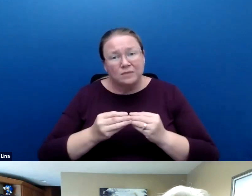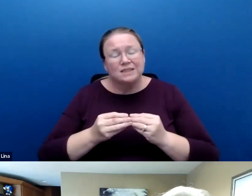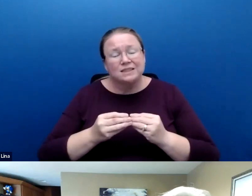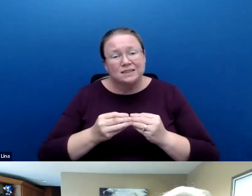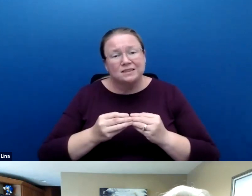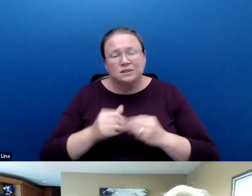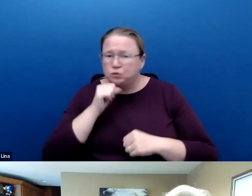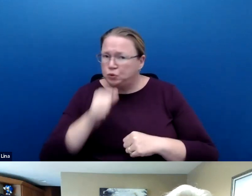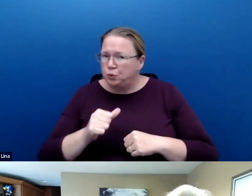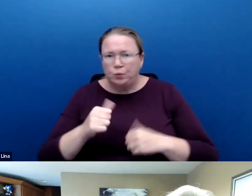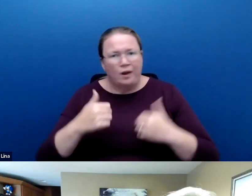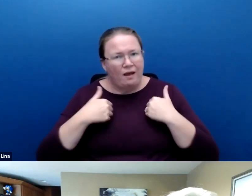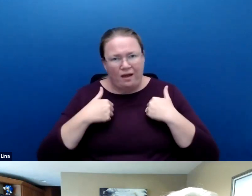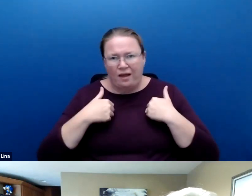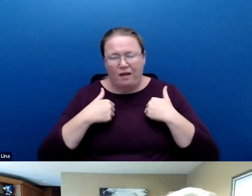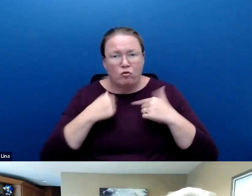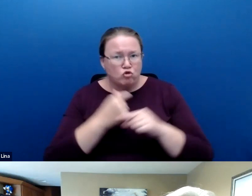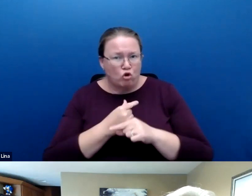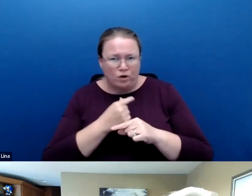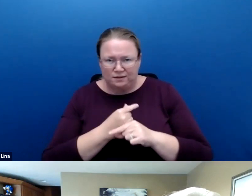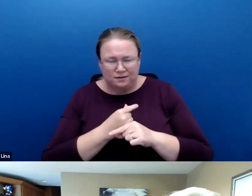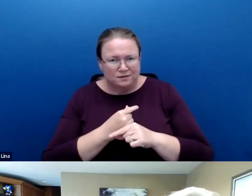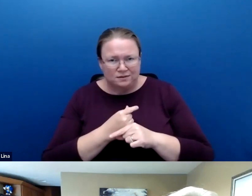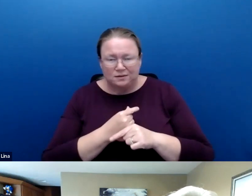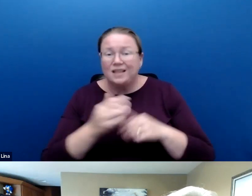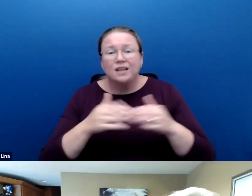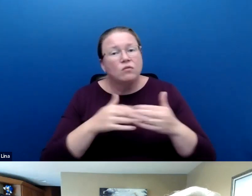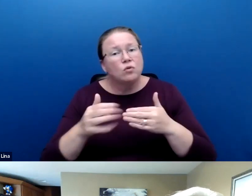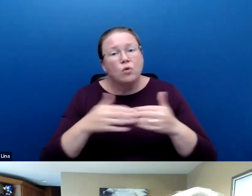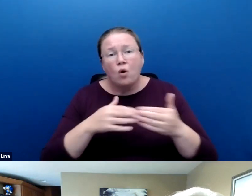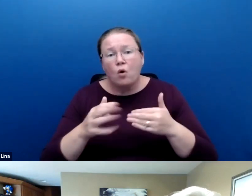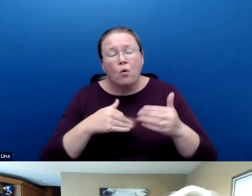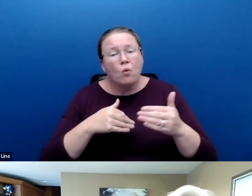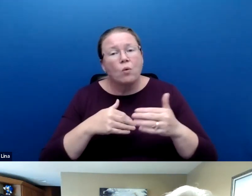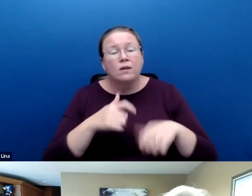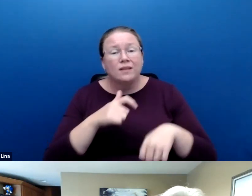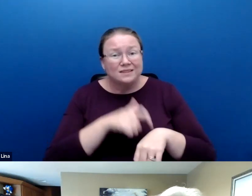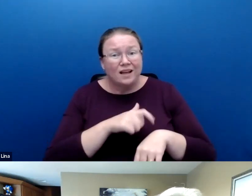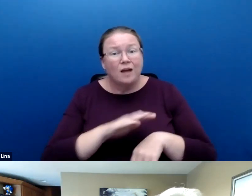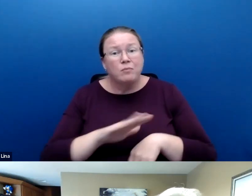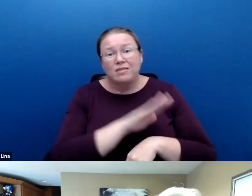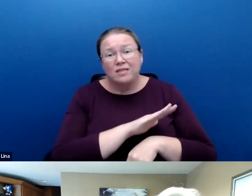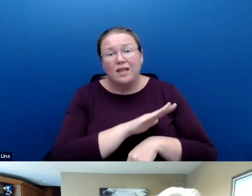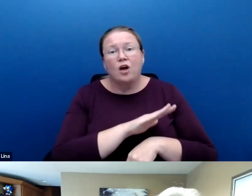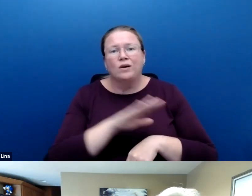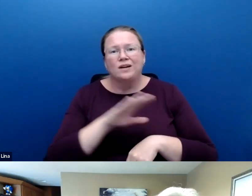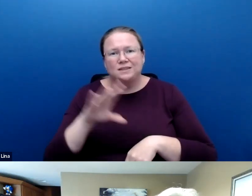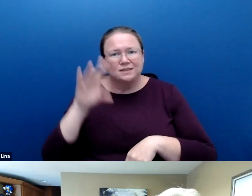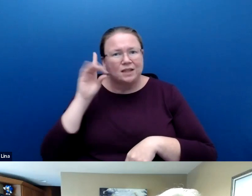who don't have guardianship, even though from the time their Down